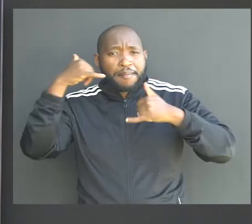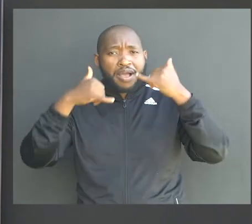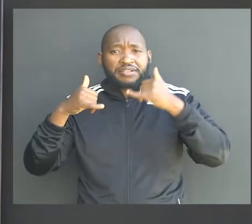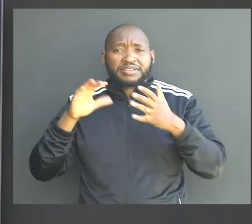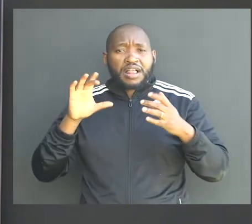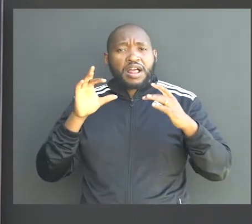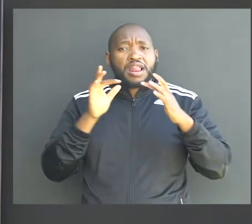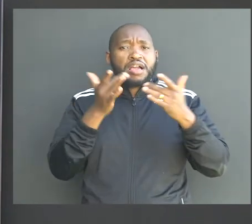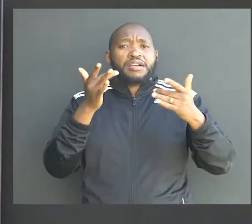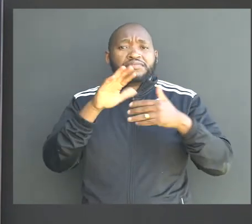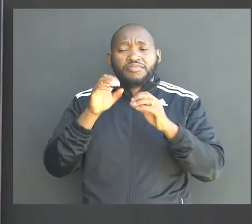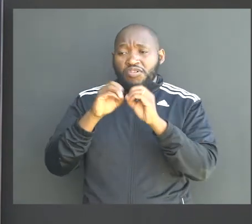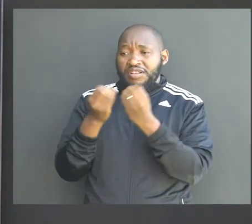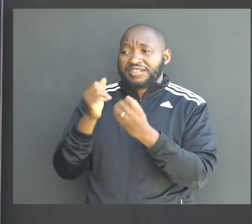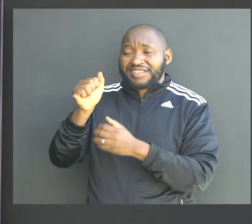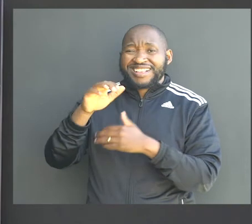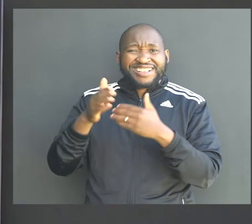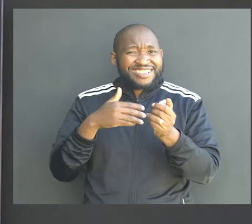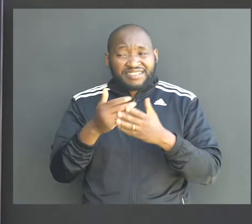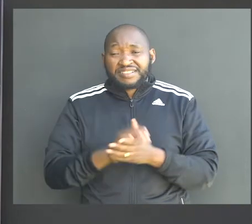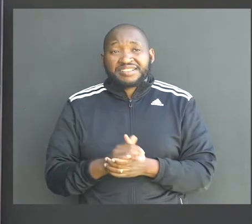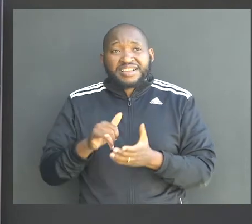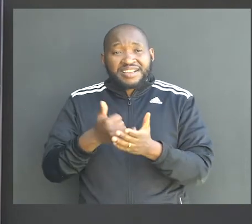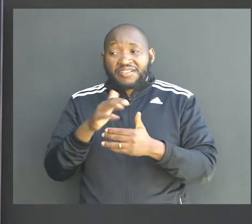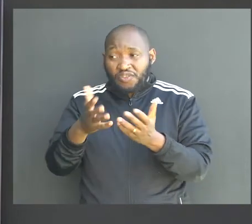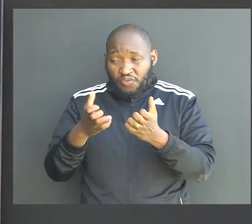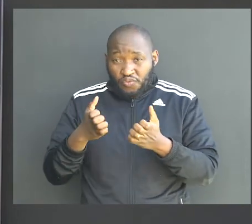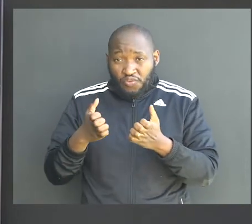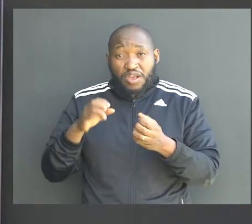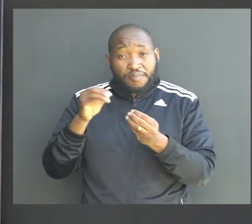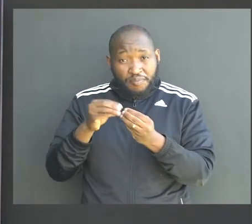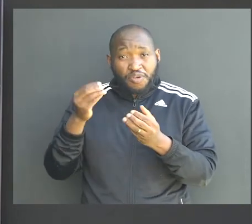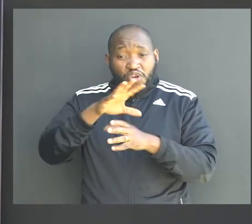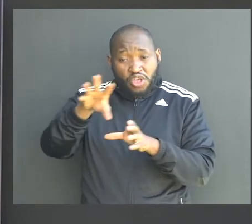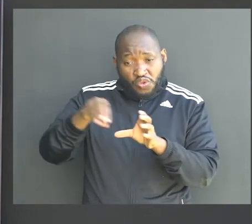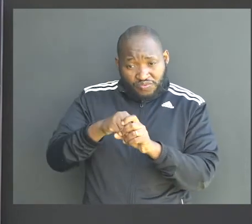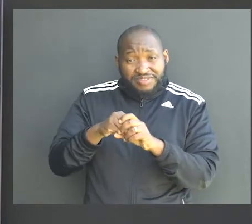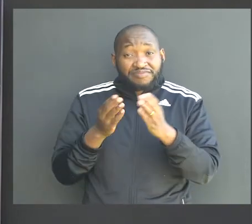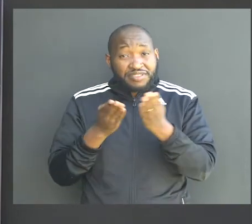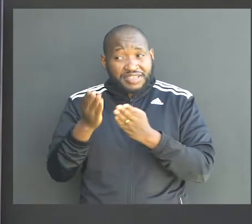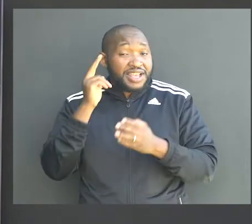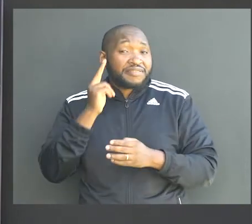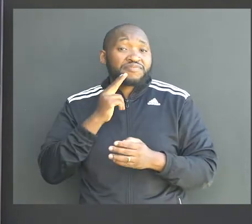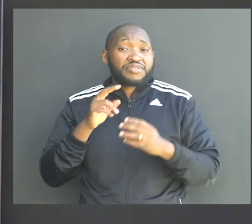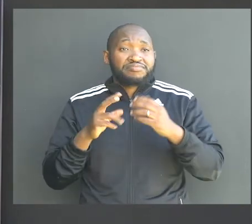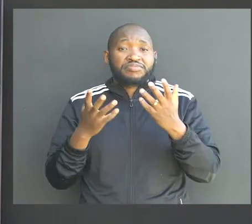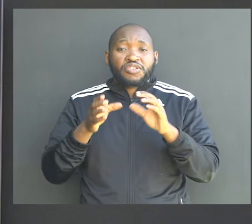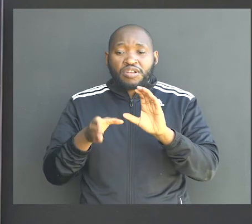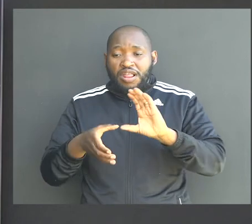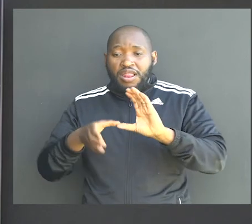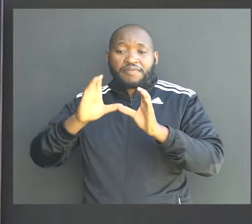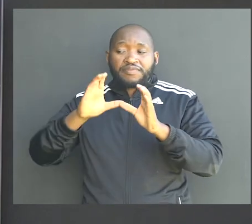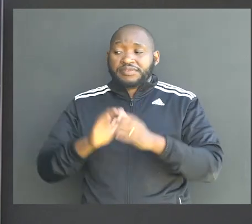call and learn sign language in your organizations and just make the world more inclusive and simpler for the deaf. Let's bridge